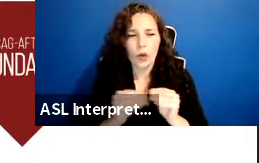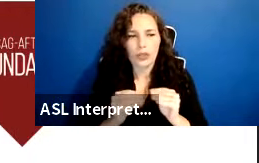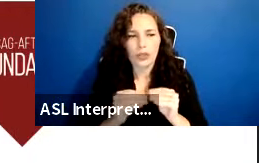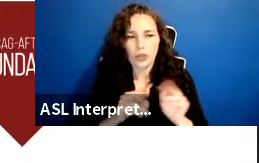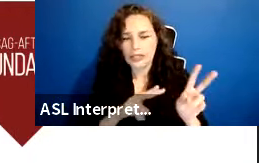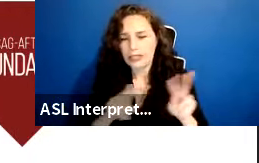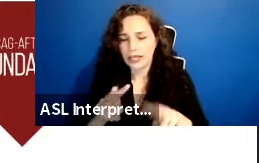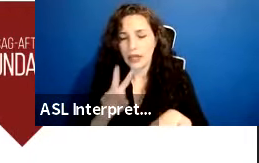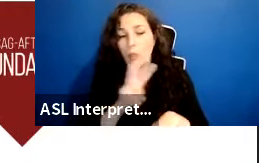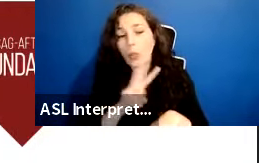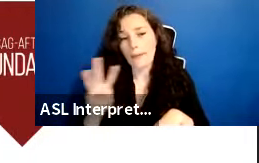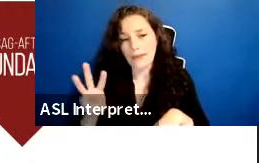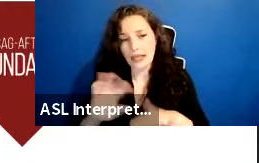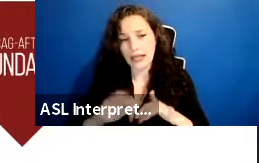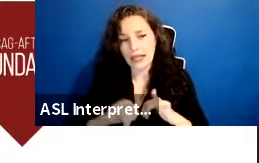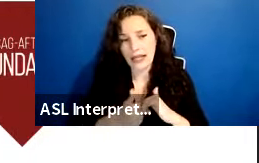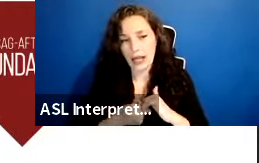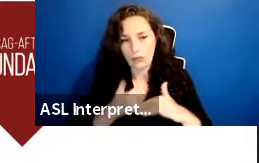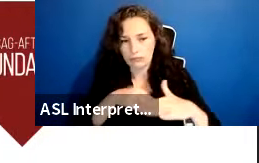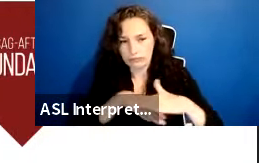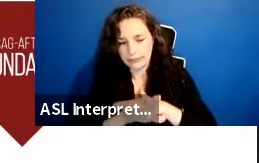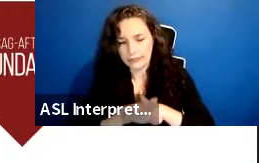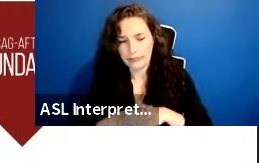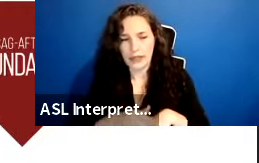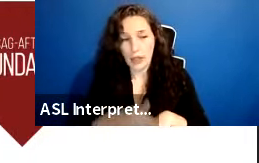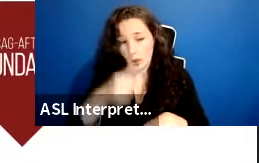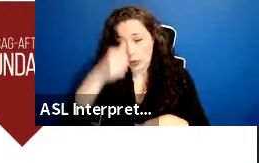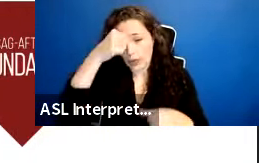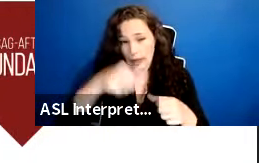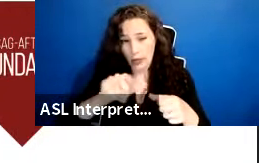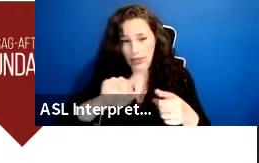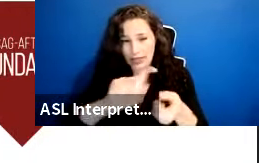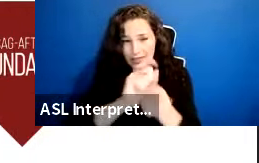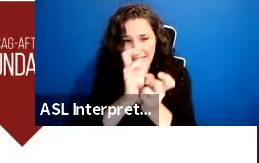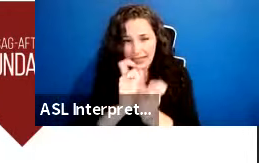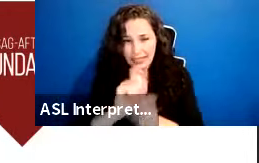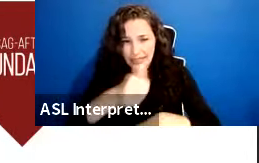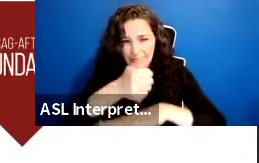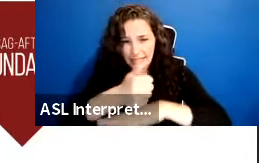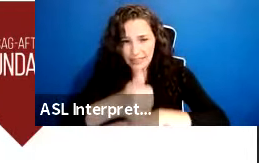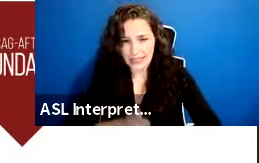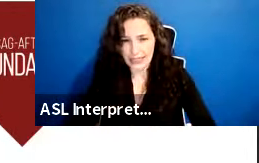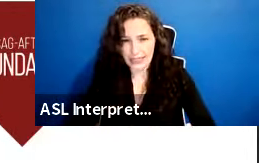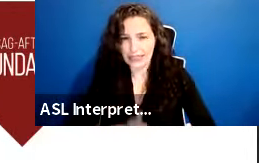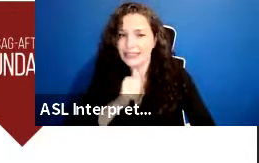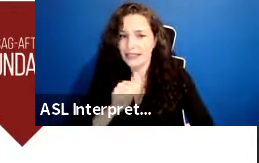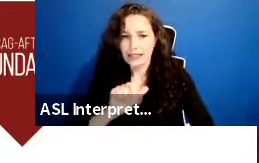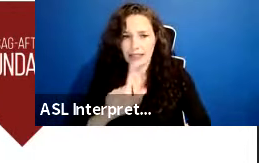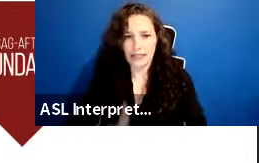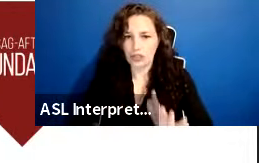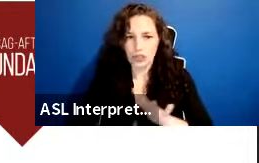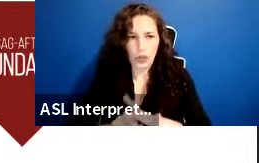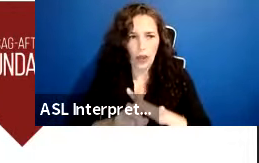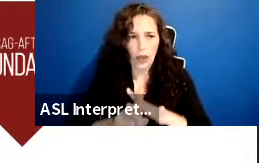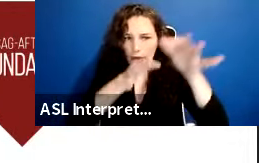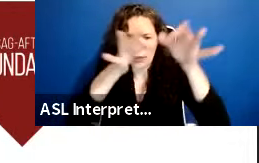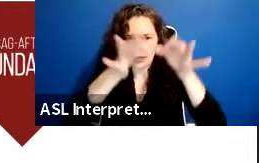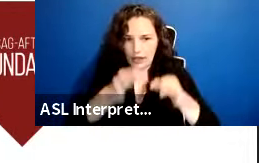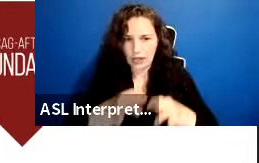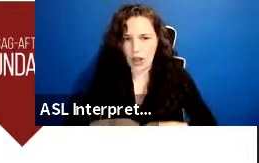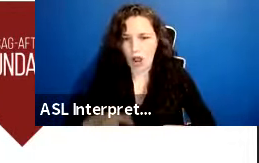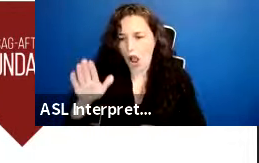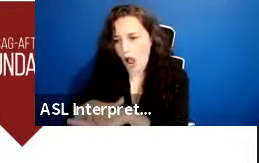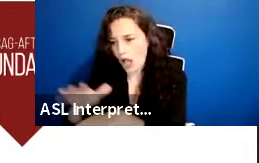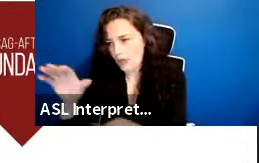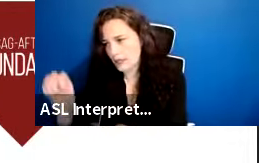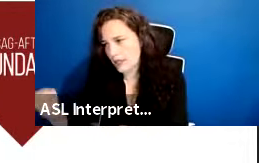now one thing to be aware of is this customization does not appear in this great detail on the software.